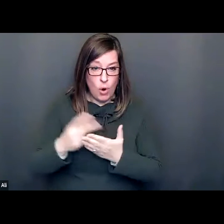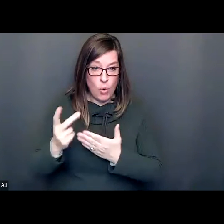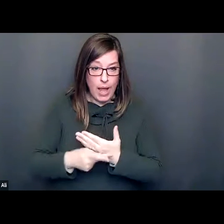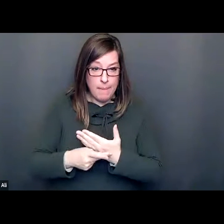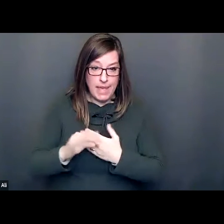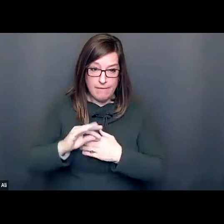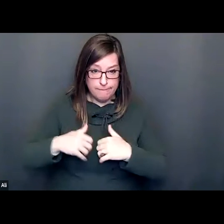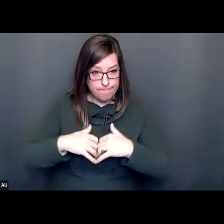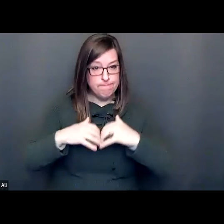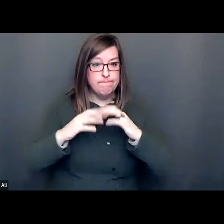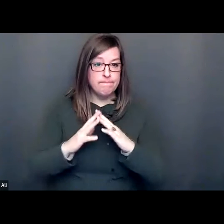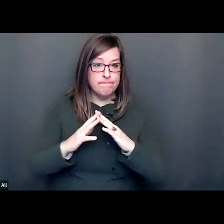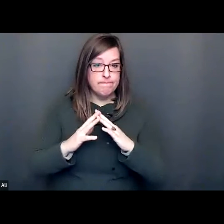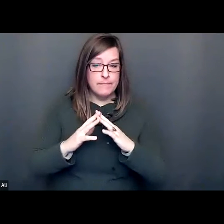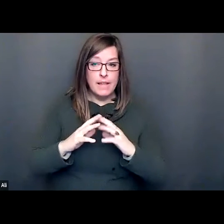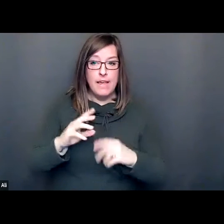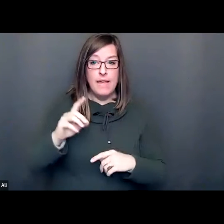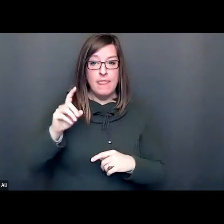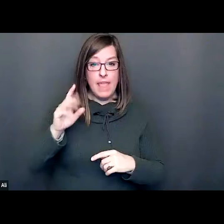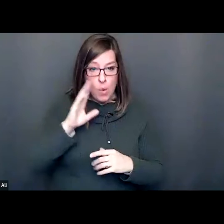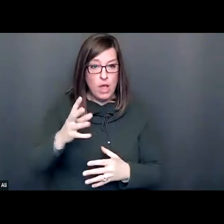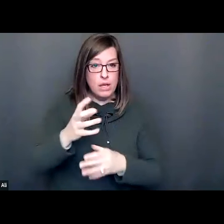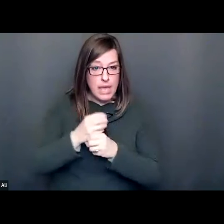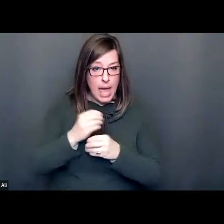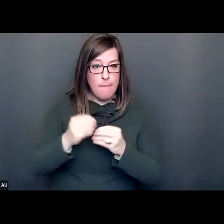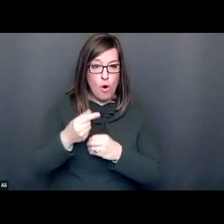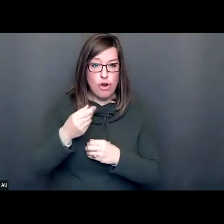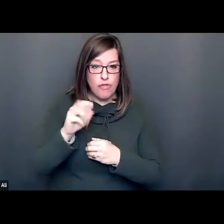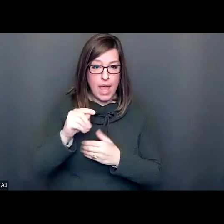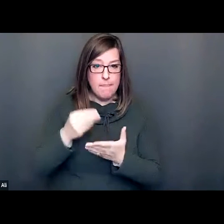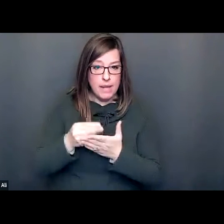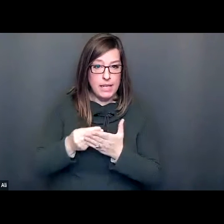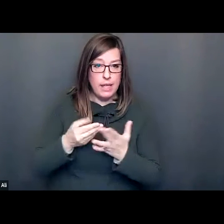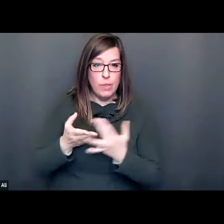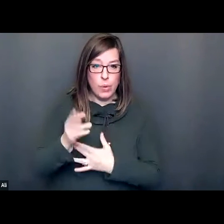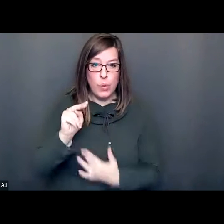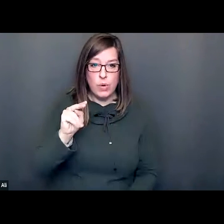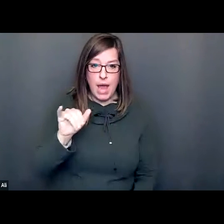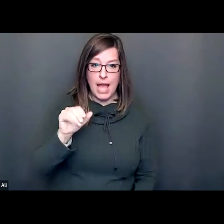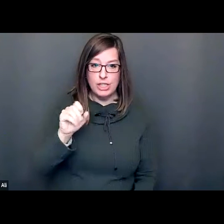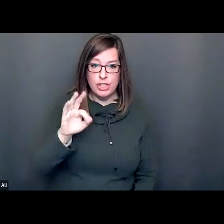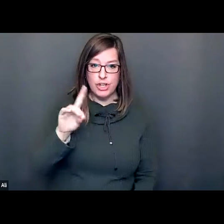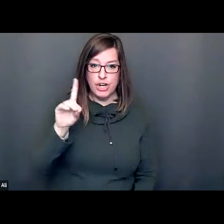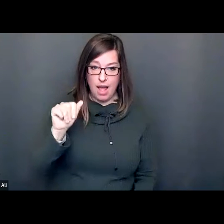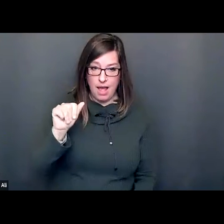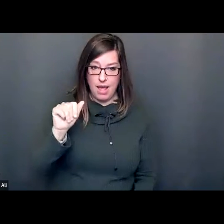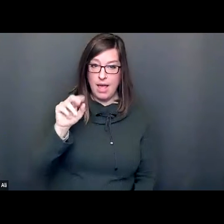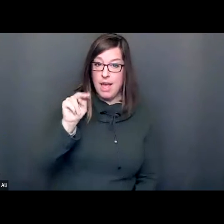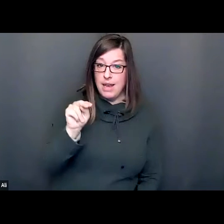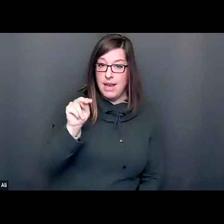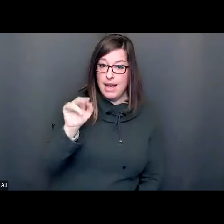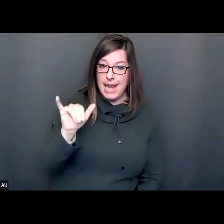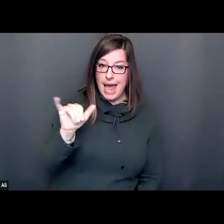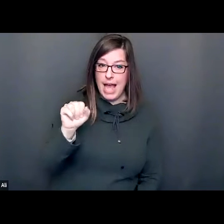be able to qualify for more grant funding through NYSERDA. So right, NYSERDA is trying to encourage communities